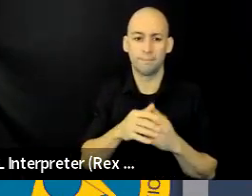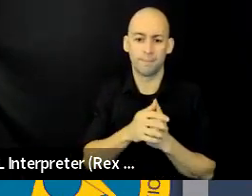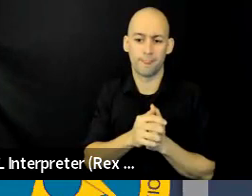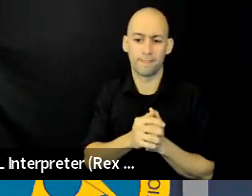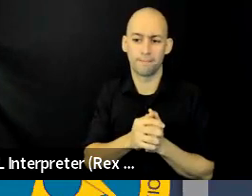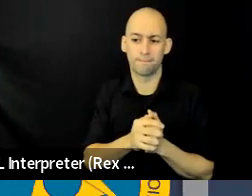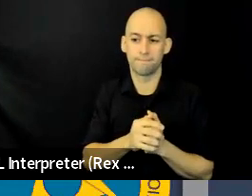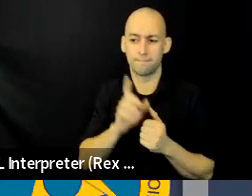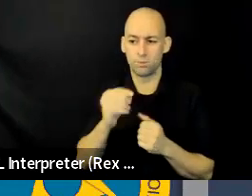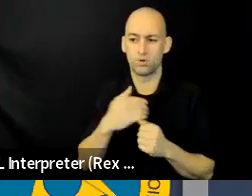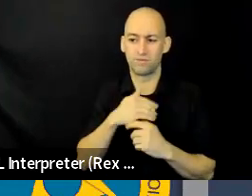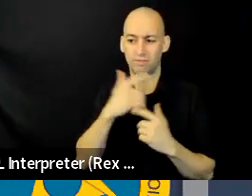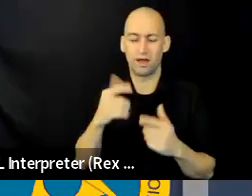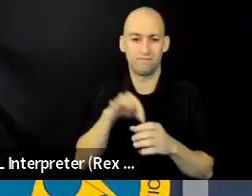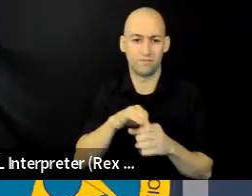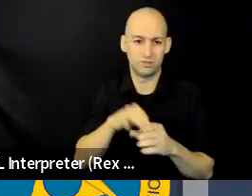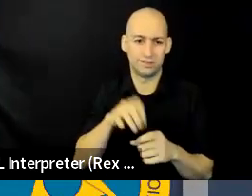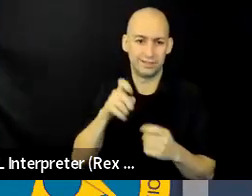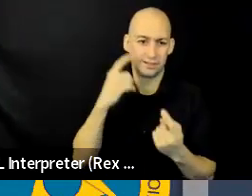we do need to consider.